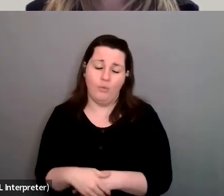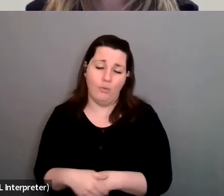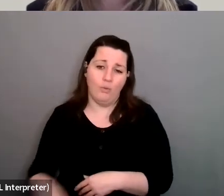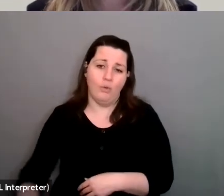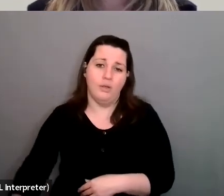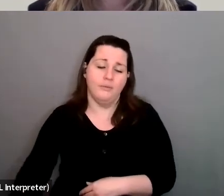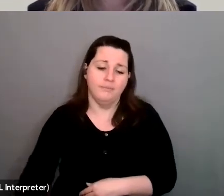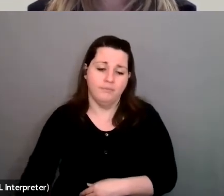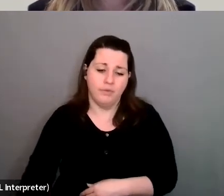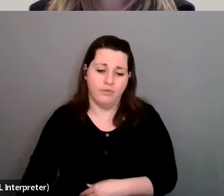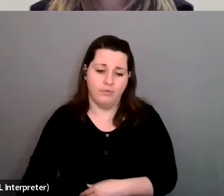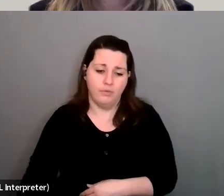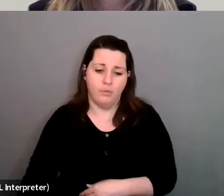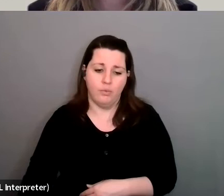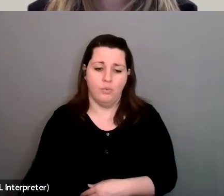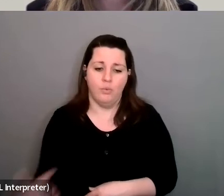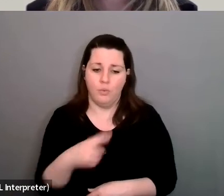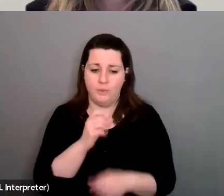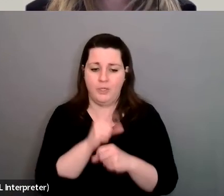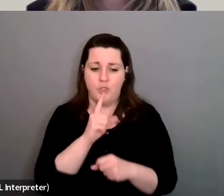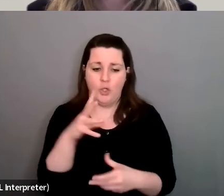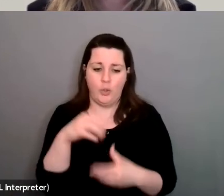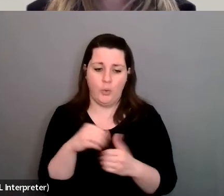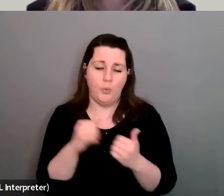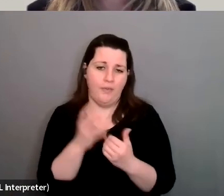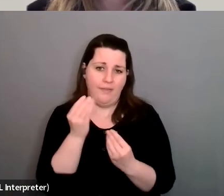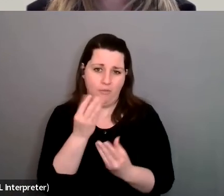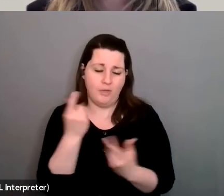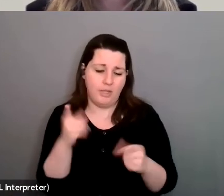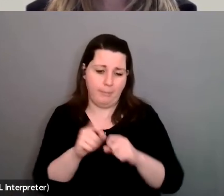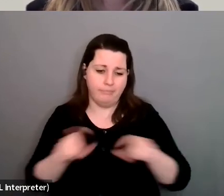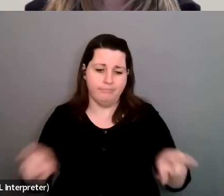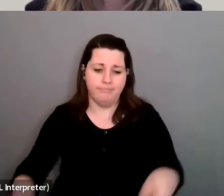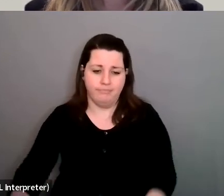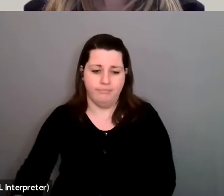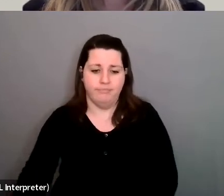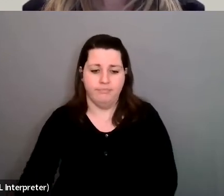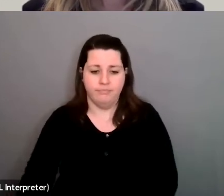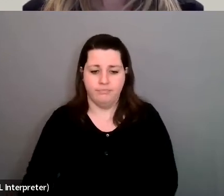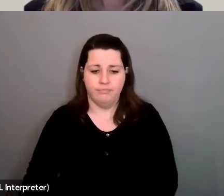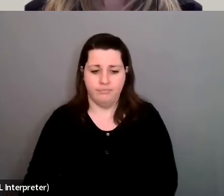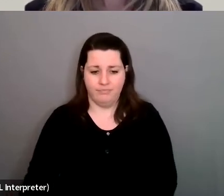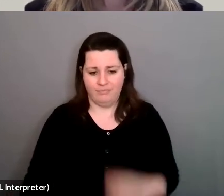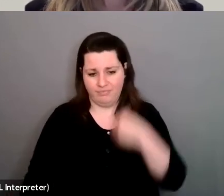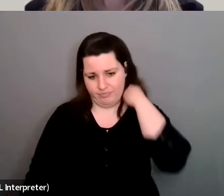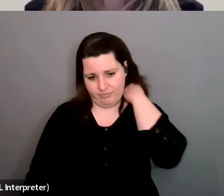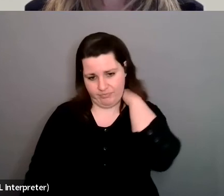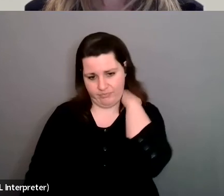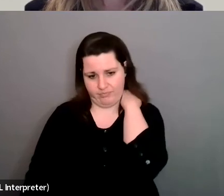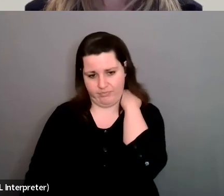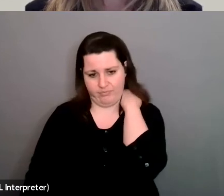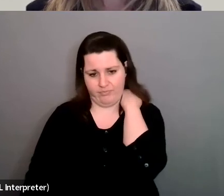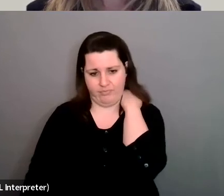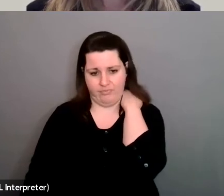for everybody, and we'll make sure that's included with the information when we send out the information. Yes. So I'm